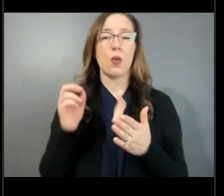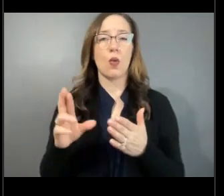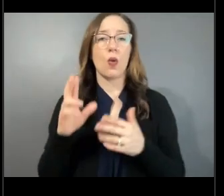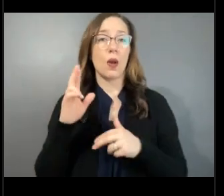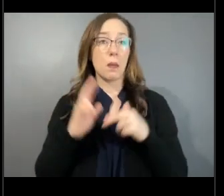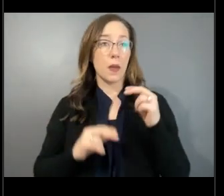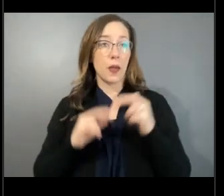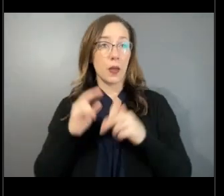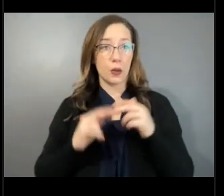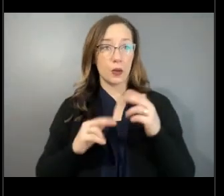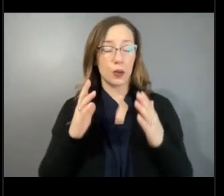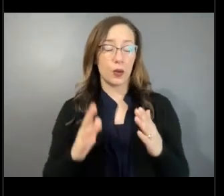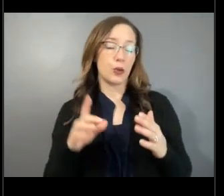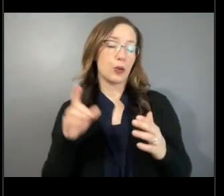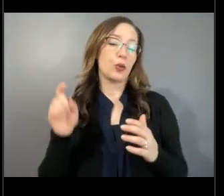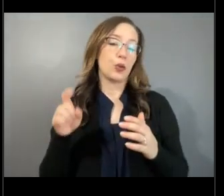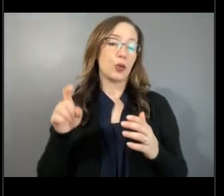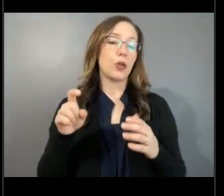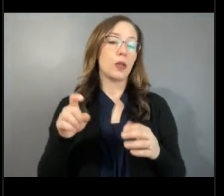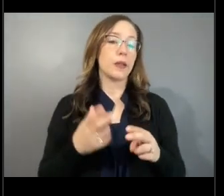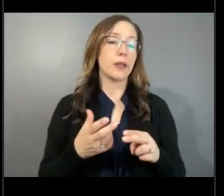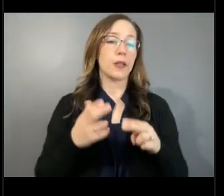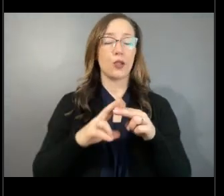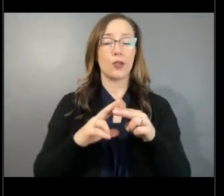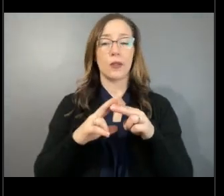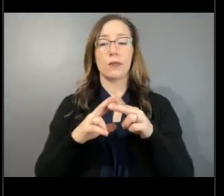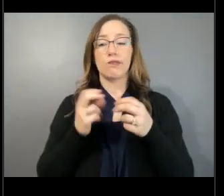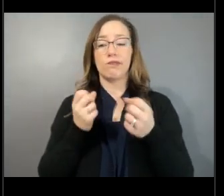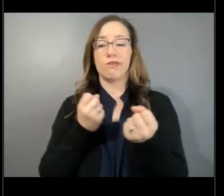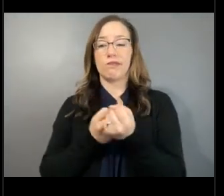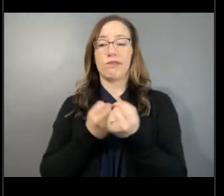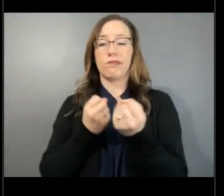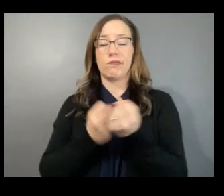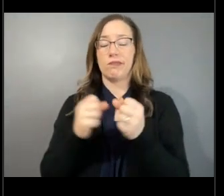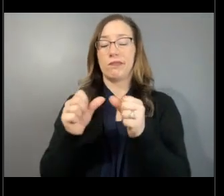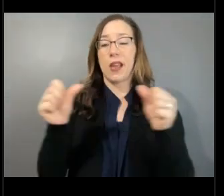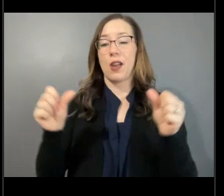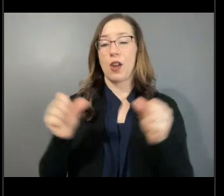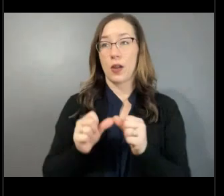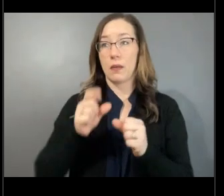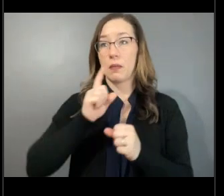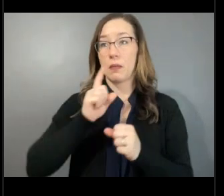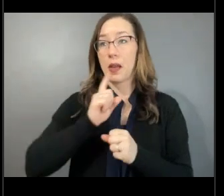builder should increase the reinforcing area to